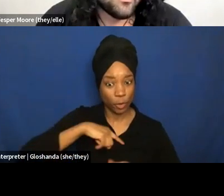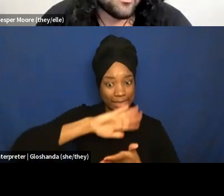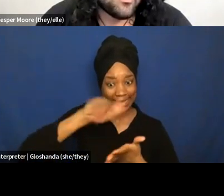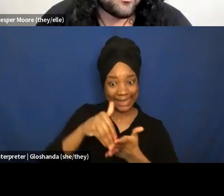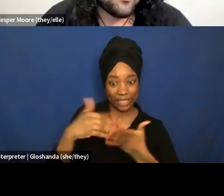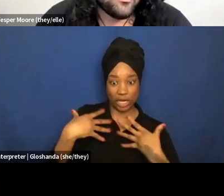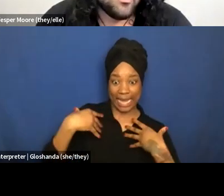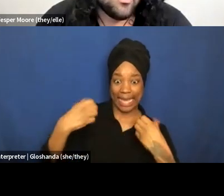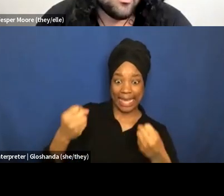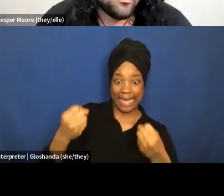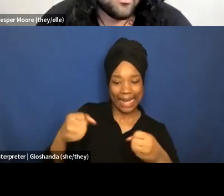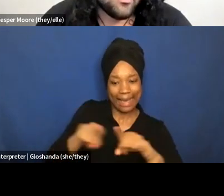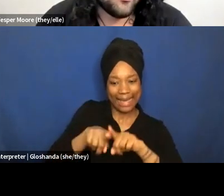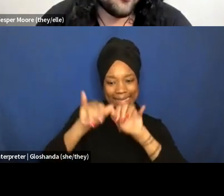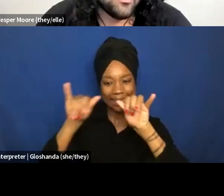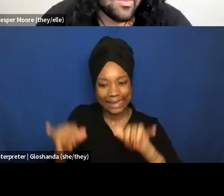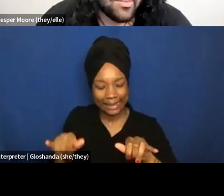Whoever would like to start can unmute.